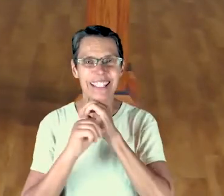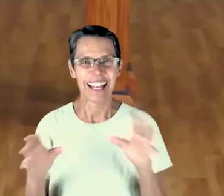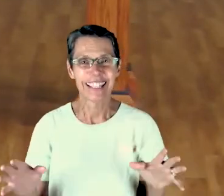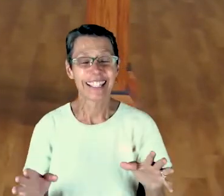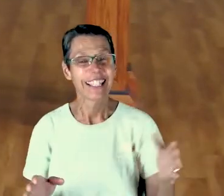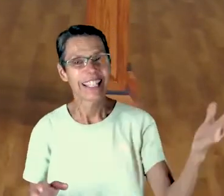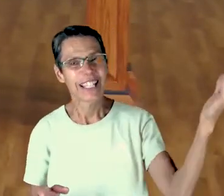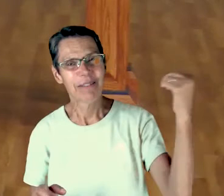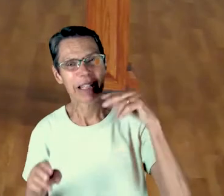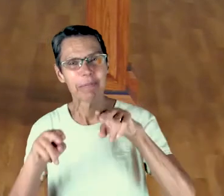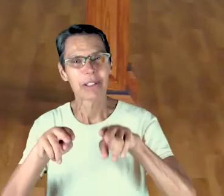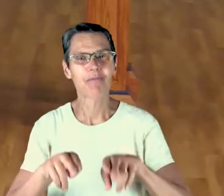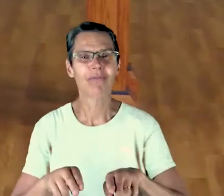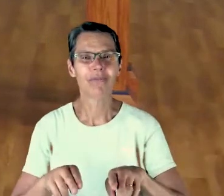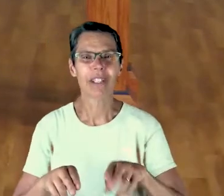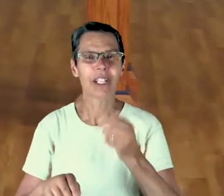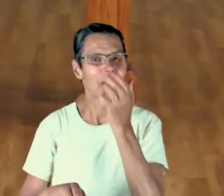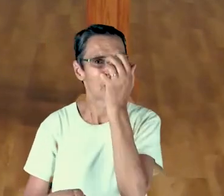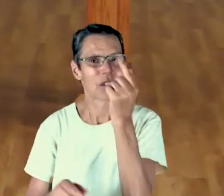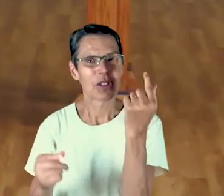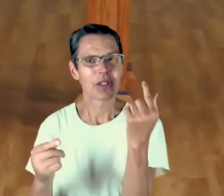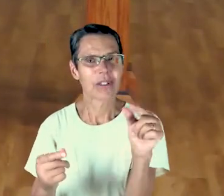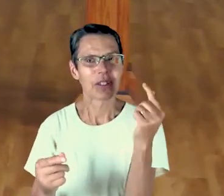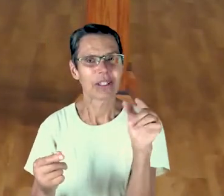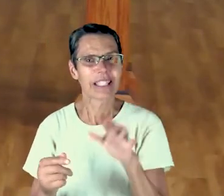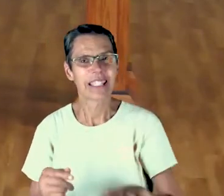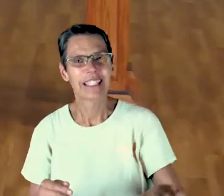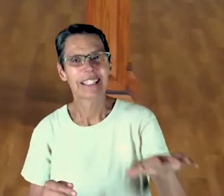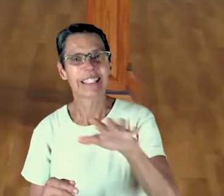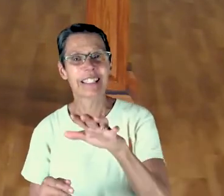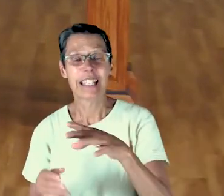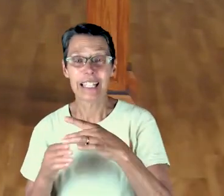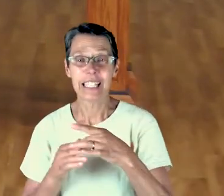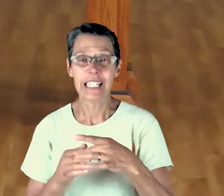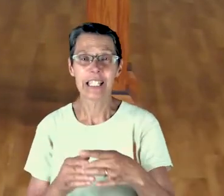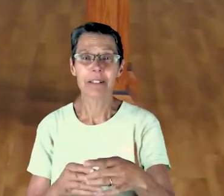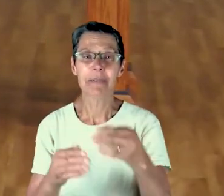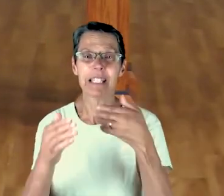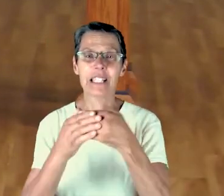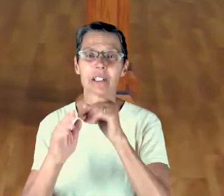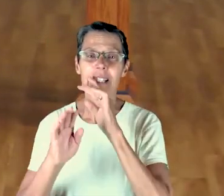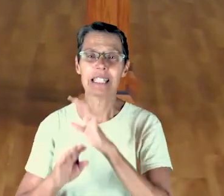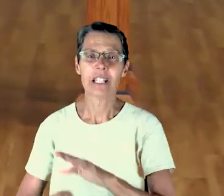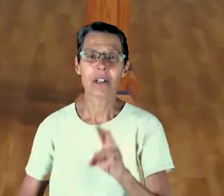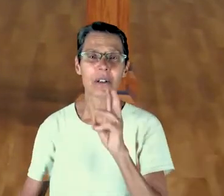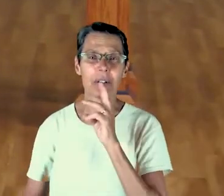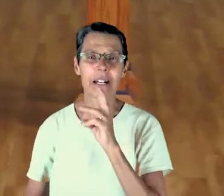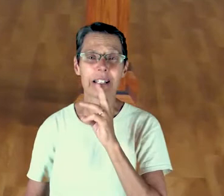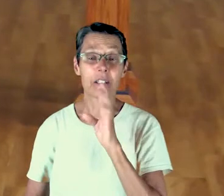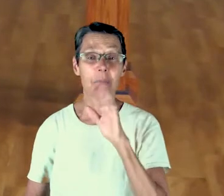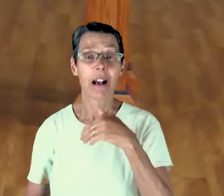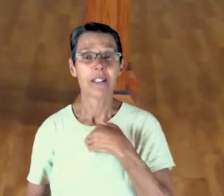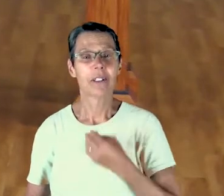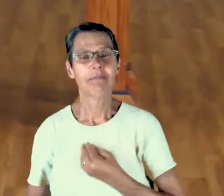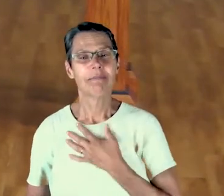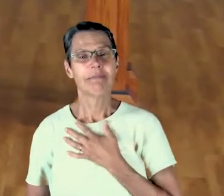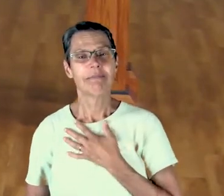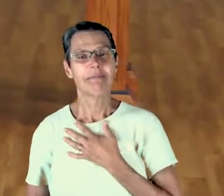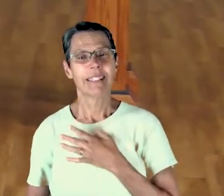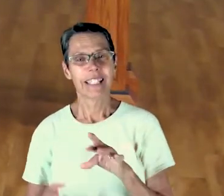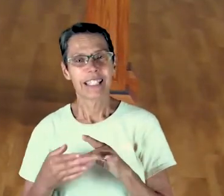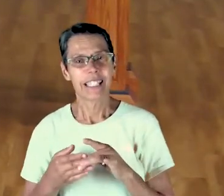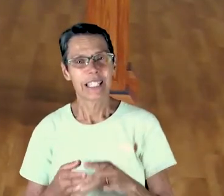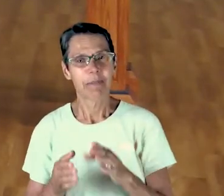to lie down in green pastures. He leadeth me beside the still waters. He restoreth my soul. He leadeth me in the paths